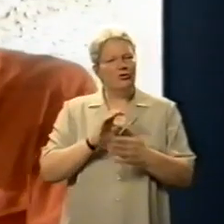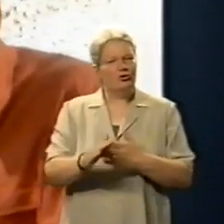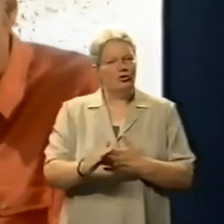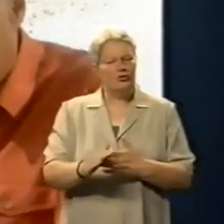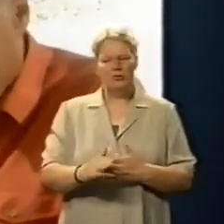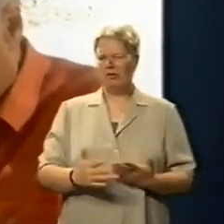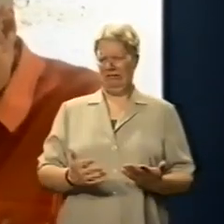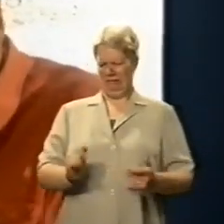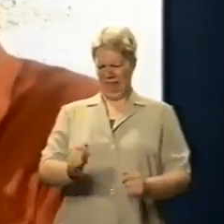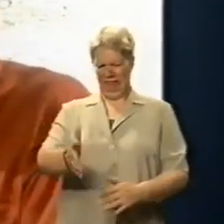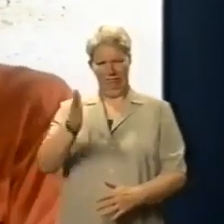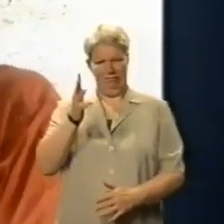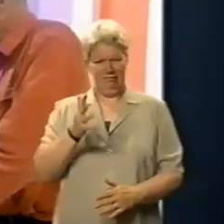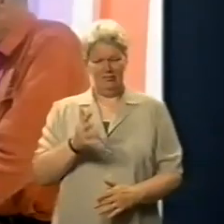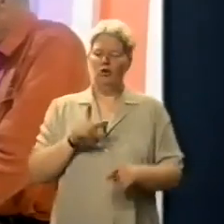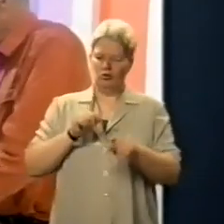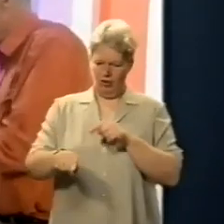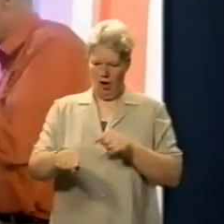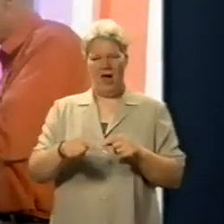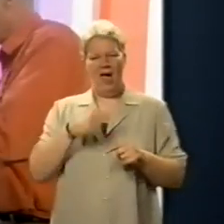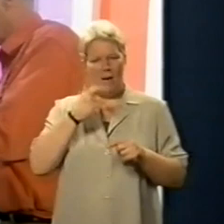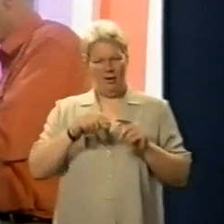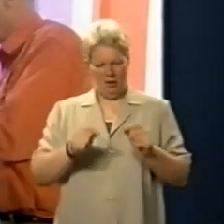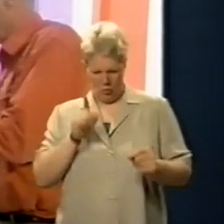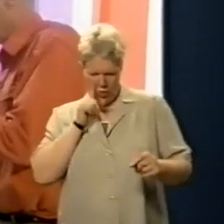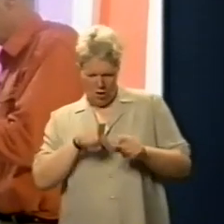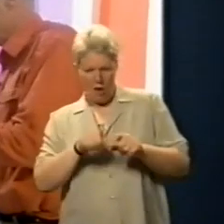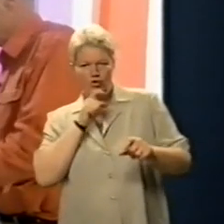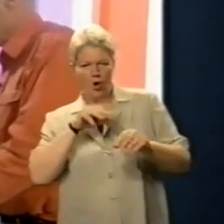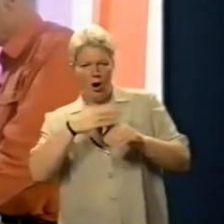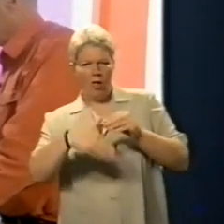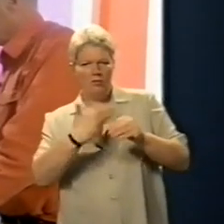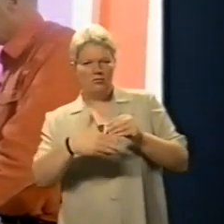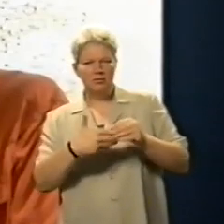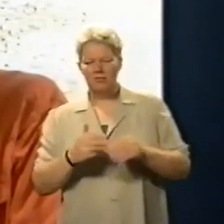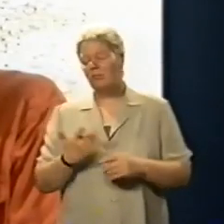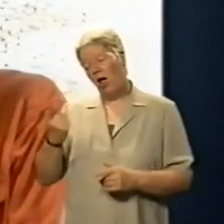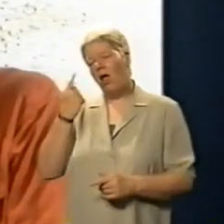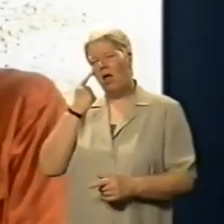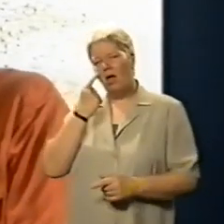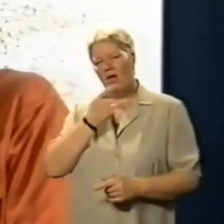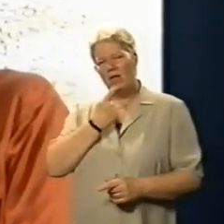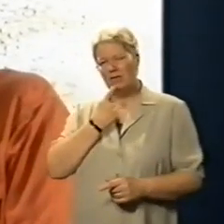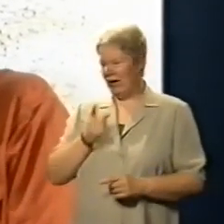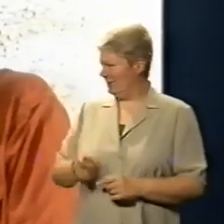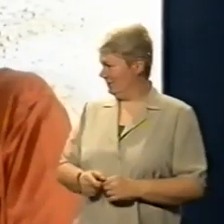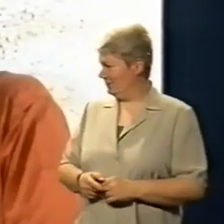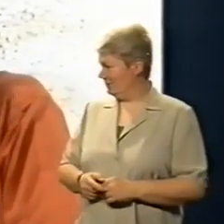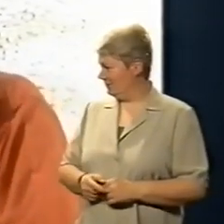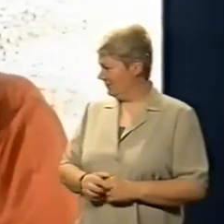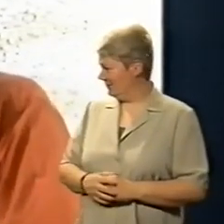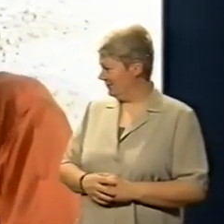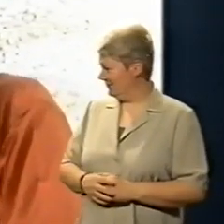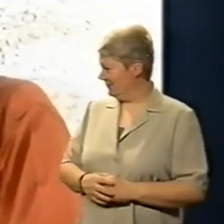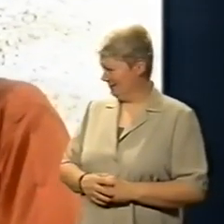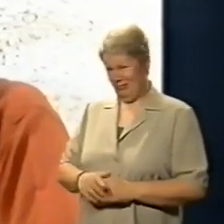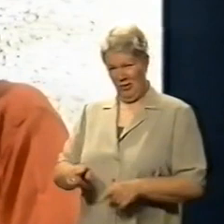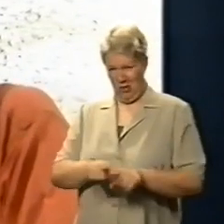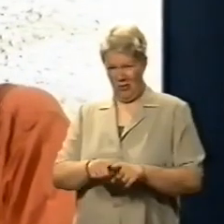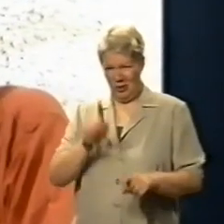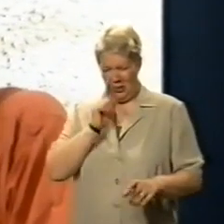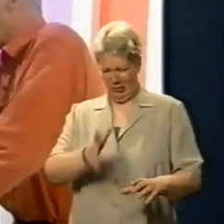OK, It's quite disgusting. My piece of apple. This looks like chocolate. Well, have a taste. It also looks pretty disgusting. It does look